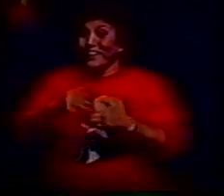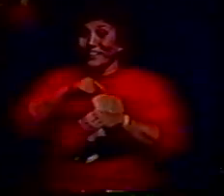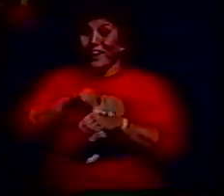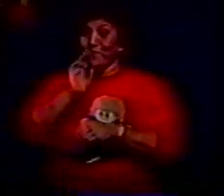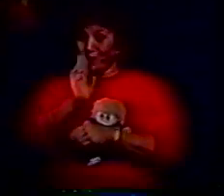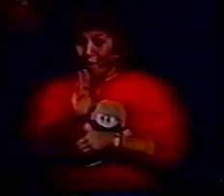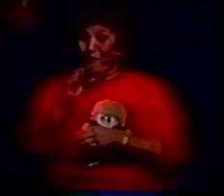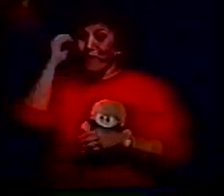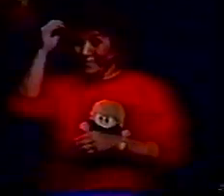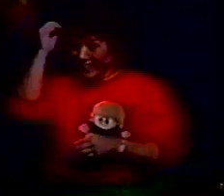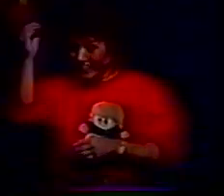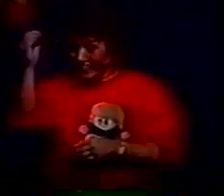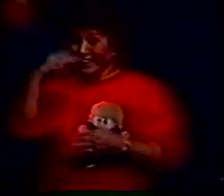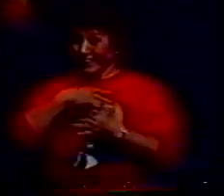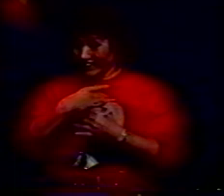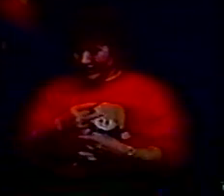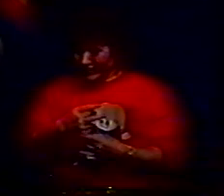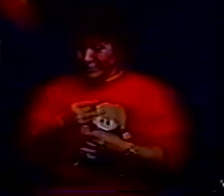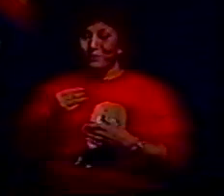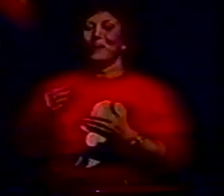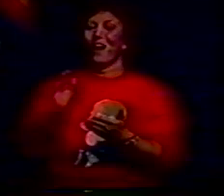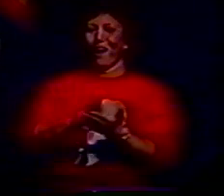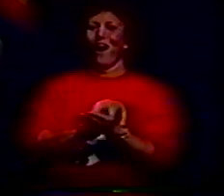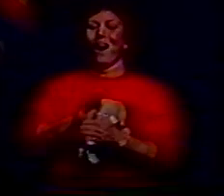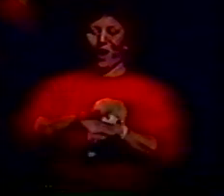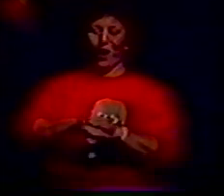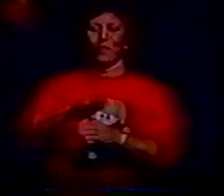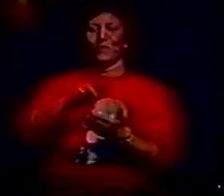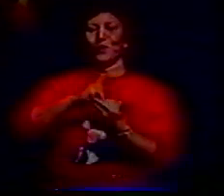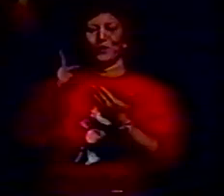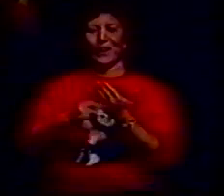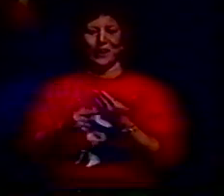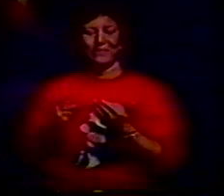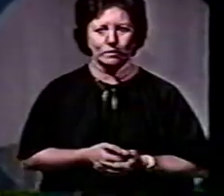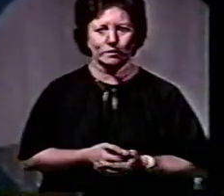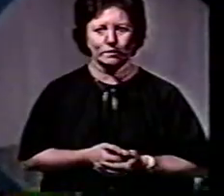one that's heard on Voices of the Rainbow.